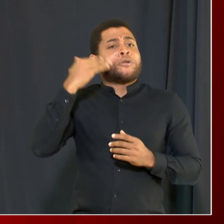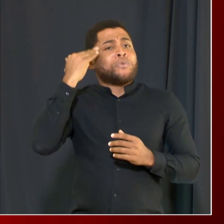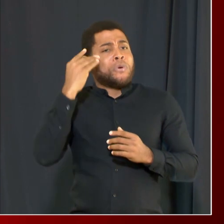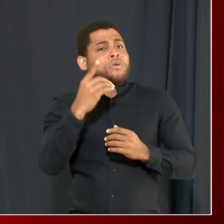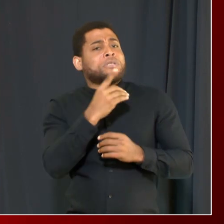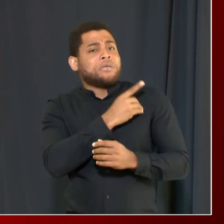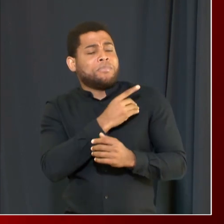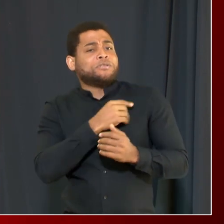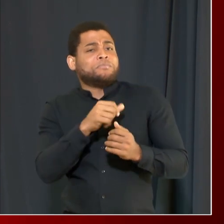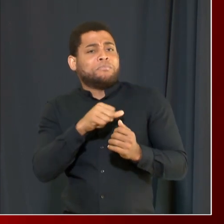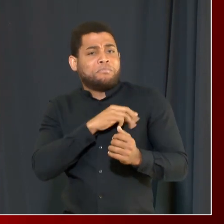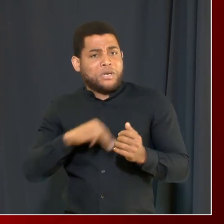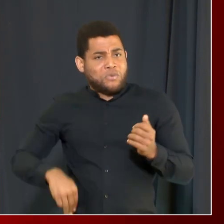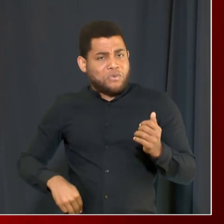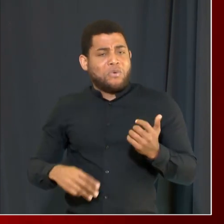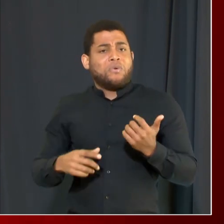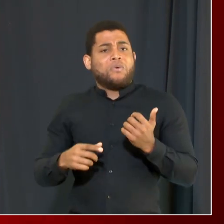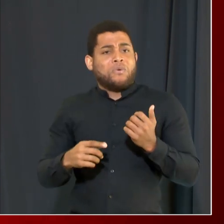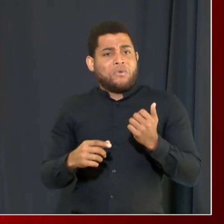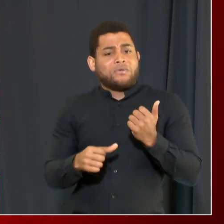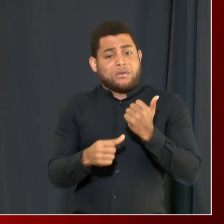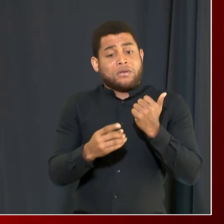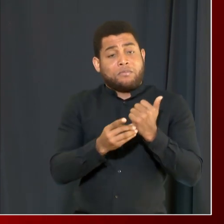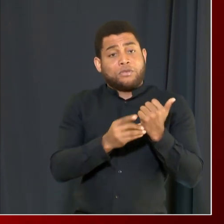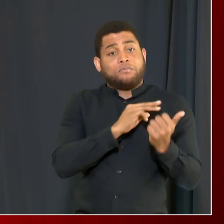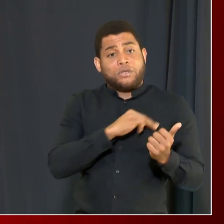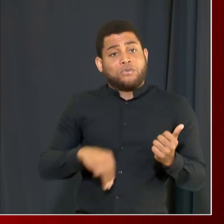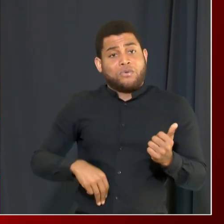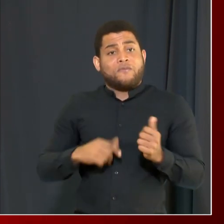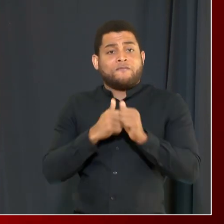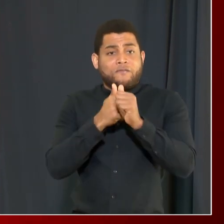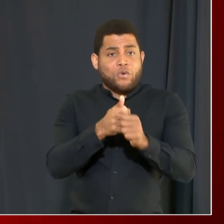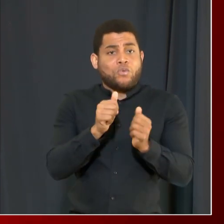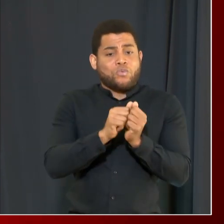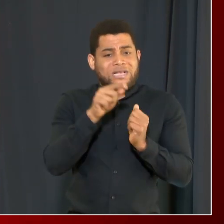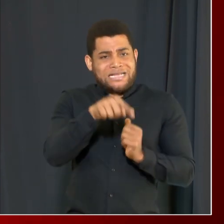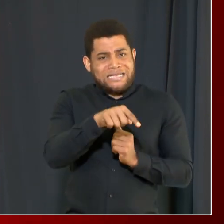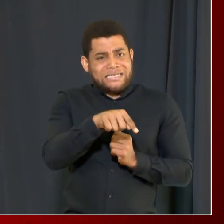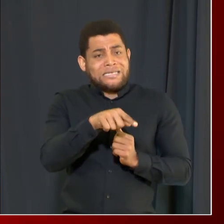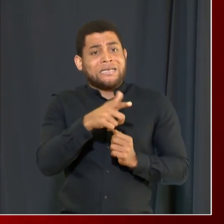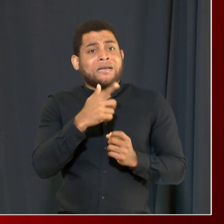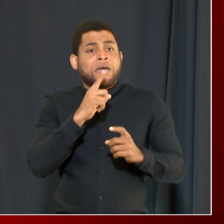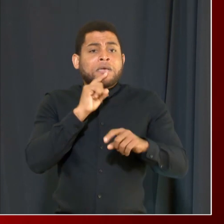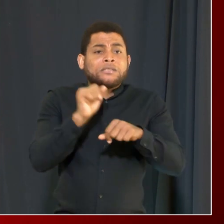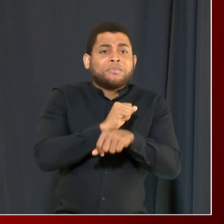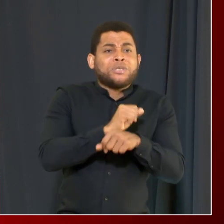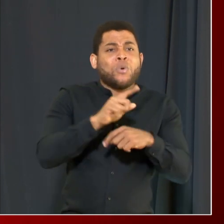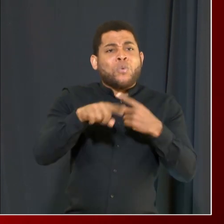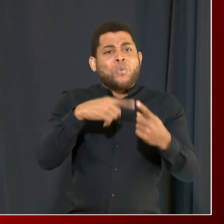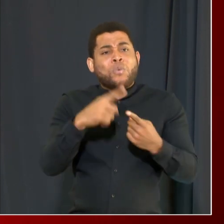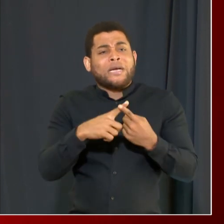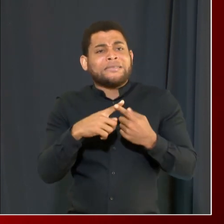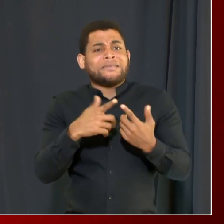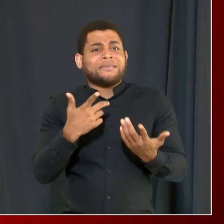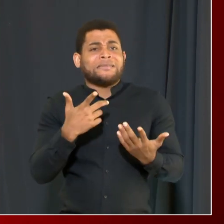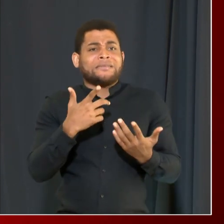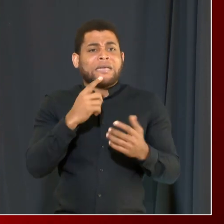an increase in holes, which is critically important, especially when violent crime occurs, armed carjackings, contact shootings, and of